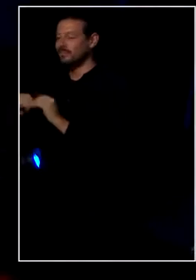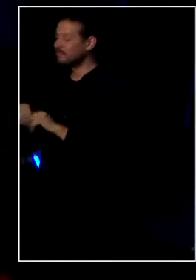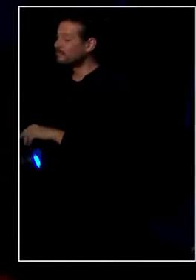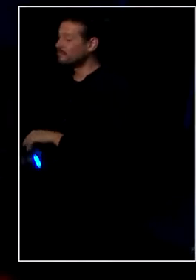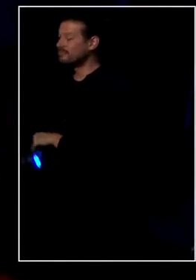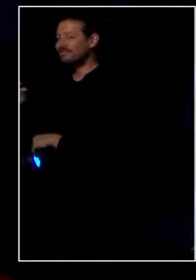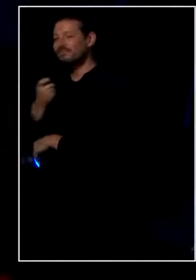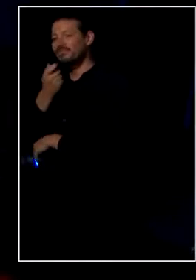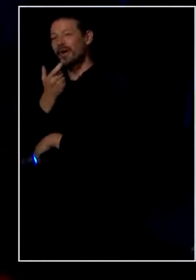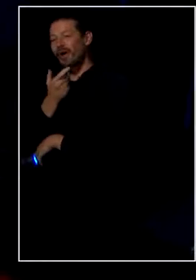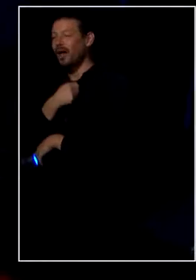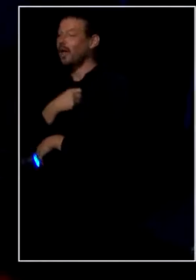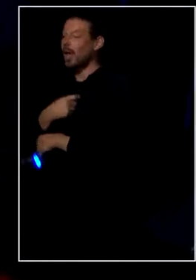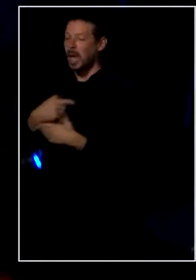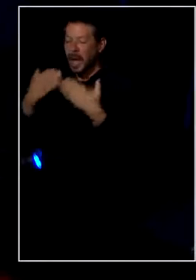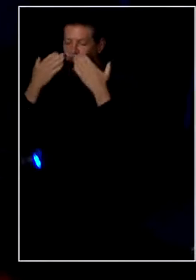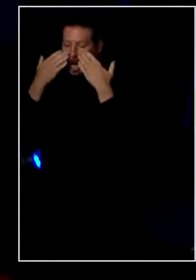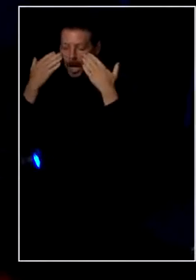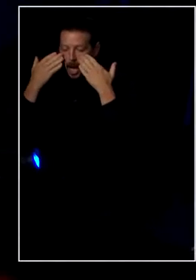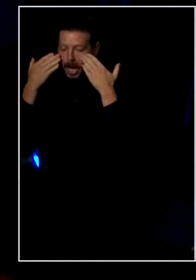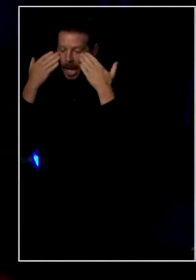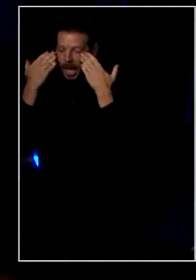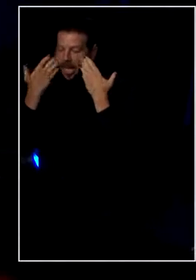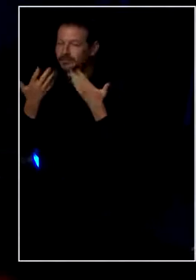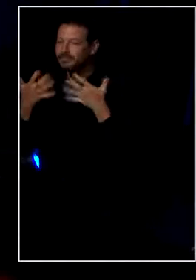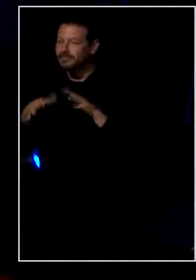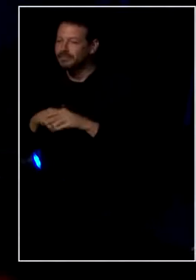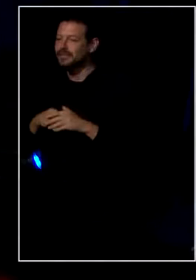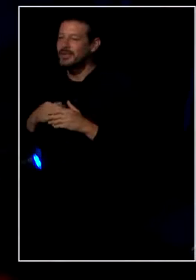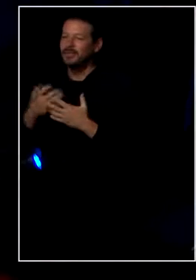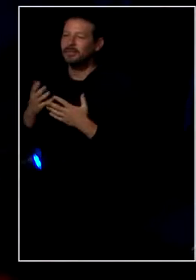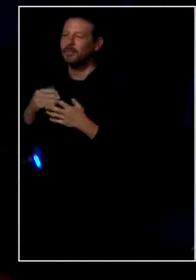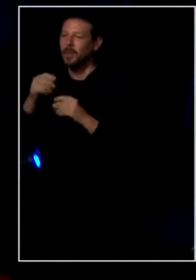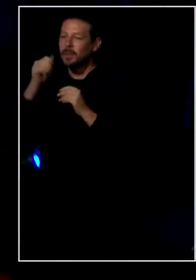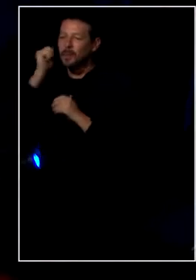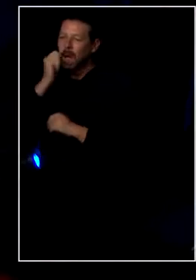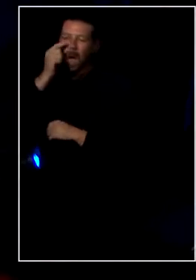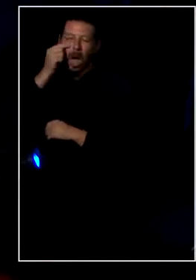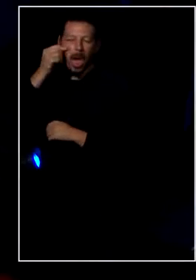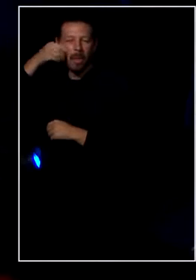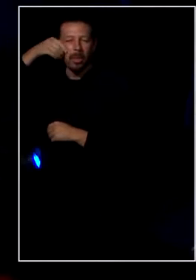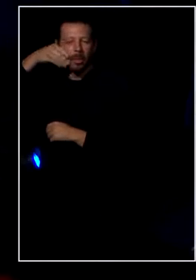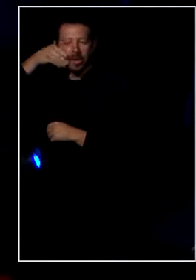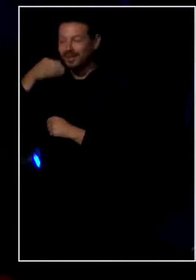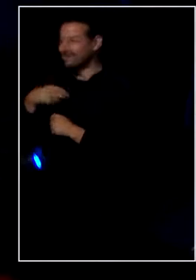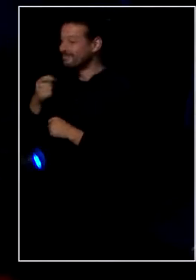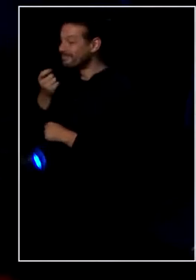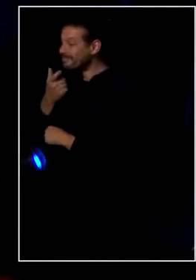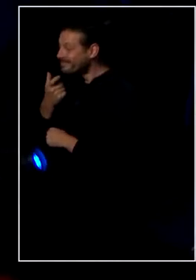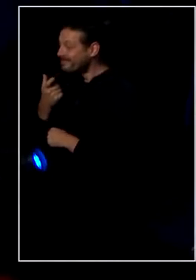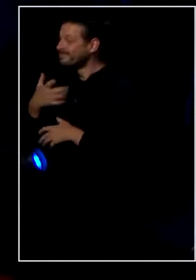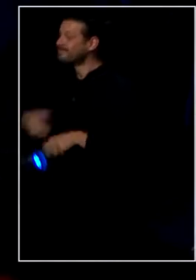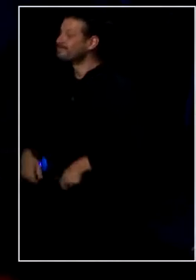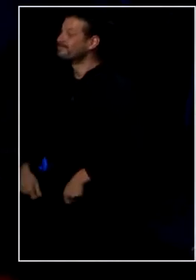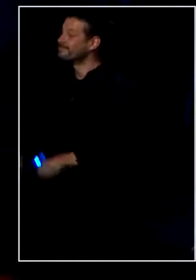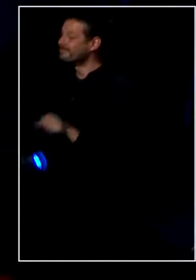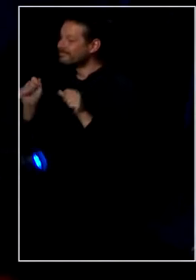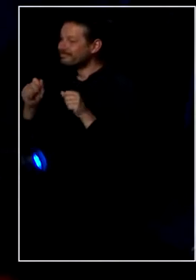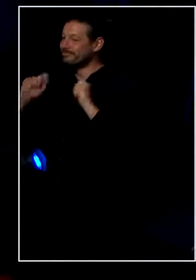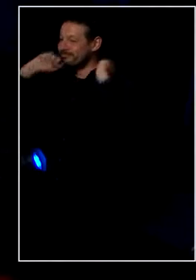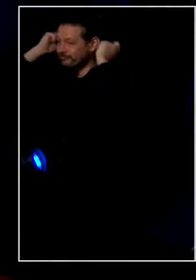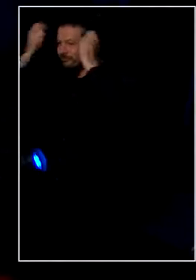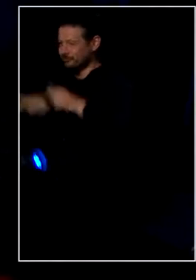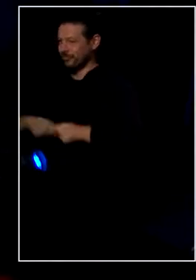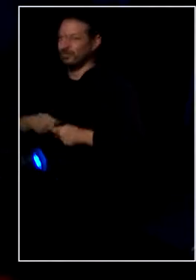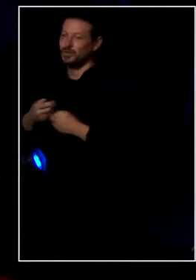at me. I wipe my tear-stained eyes, smudging my eyeliner. I smile back and pull my T-shirt up and off over my